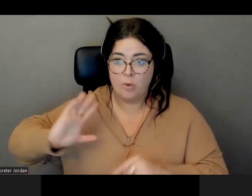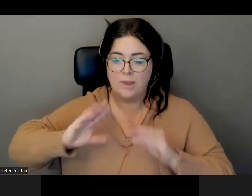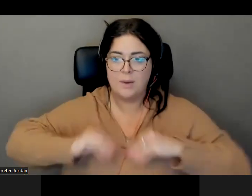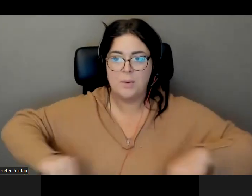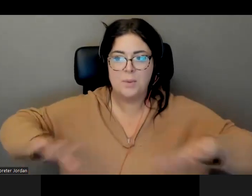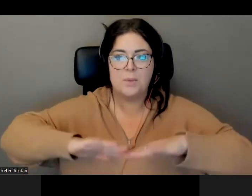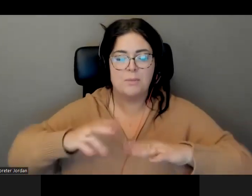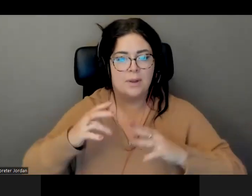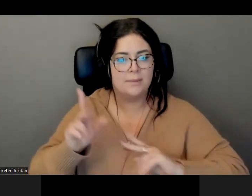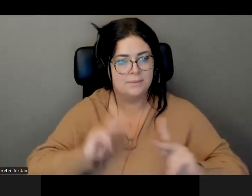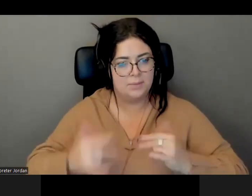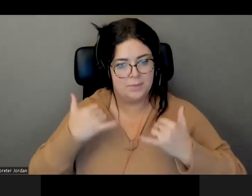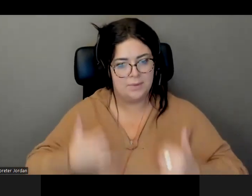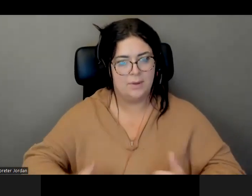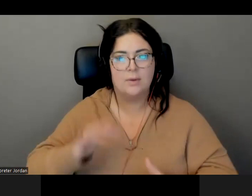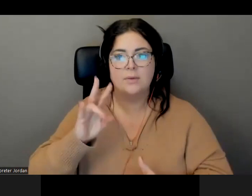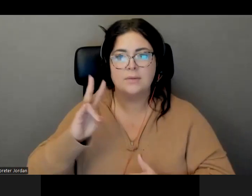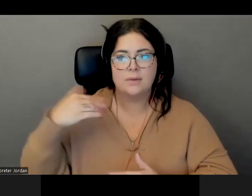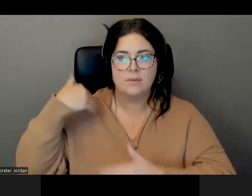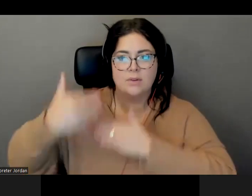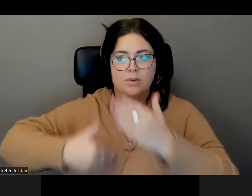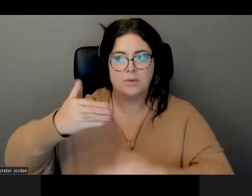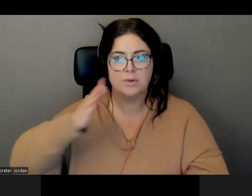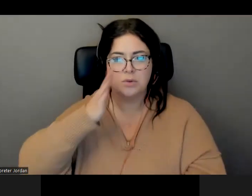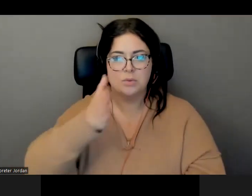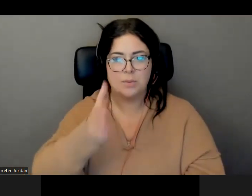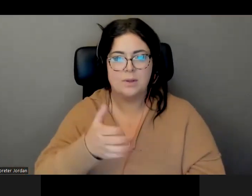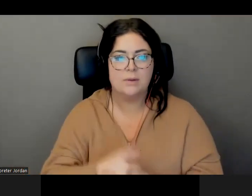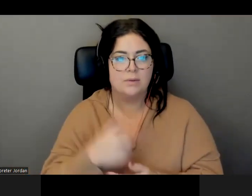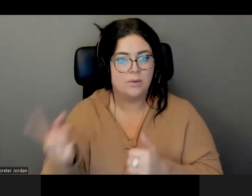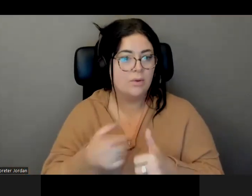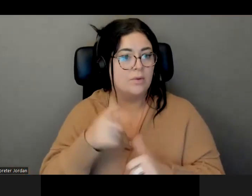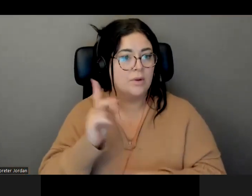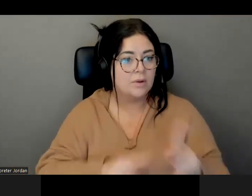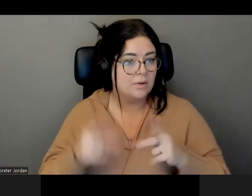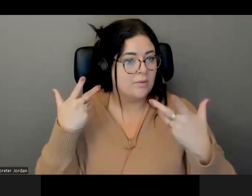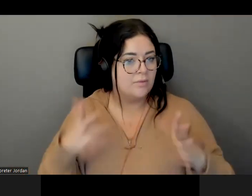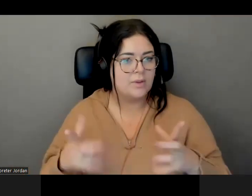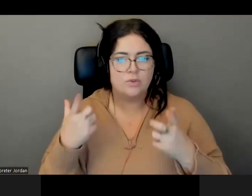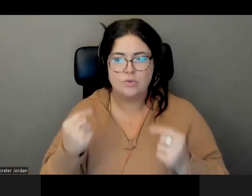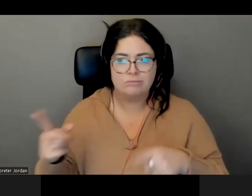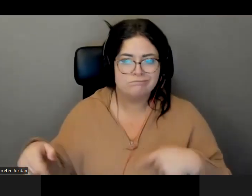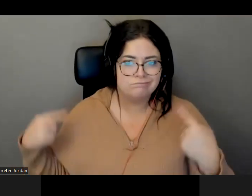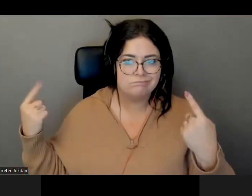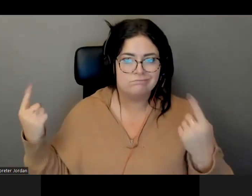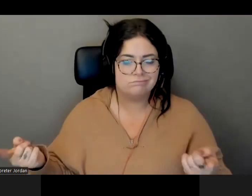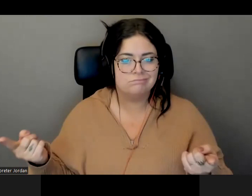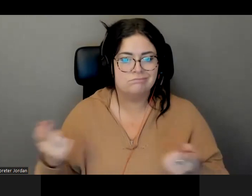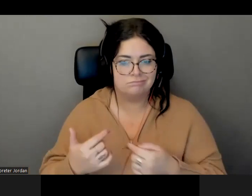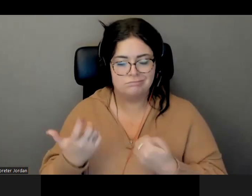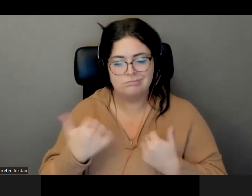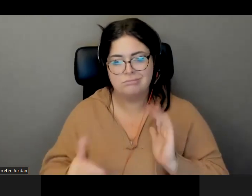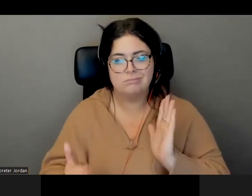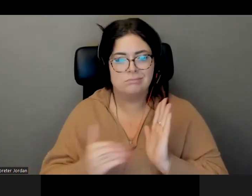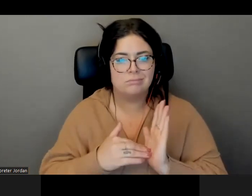the 7 generations to come. As First Peoples have done since time immemorial, we strive to